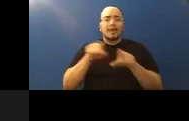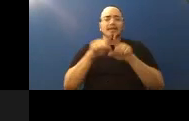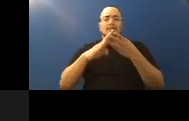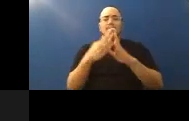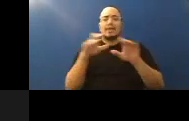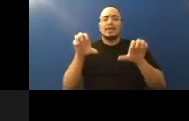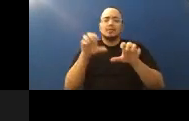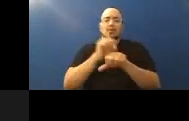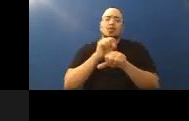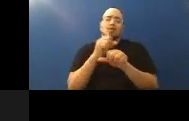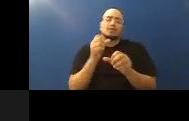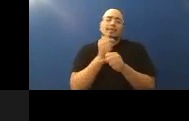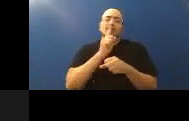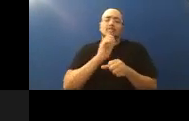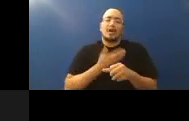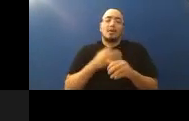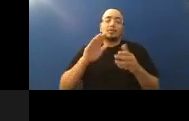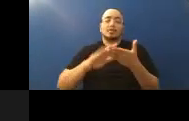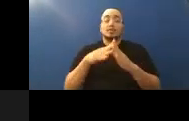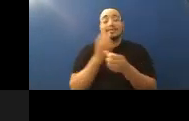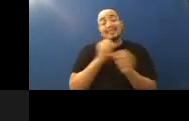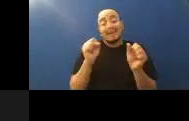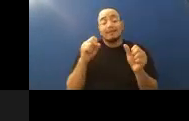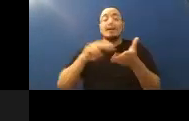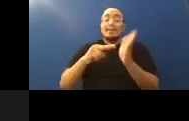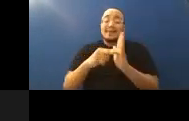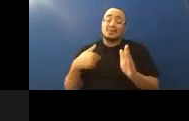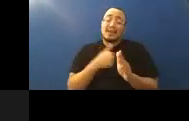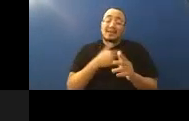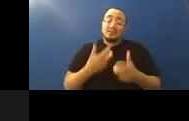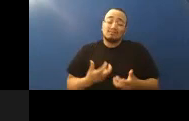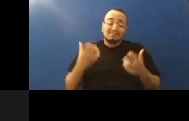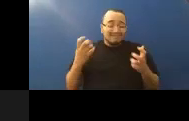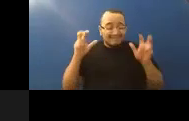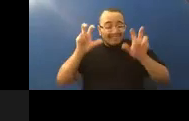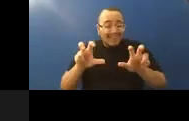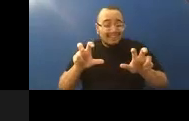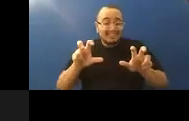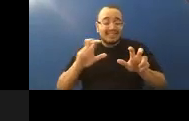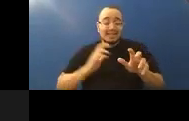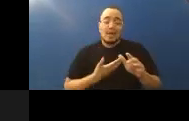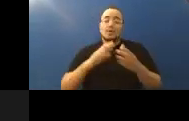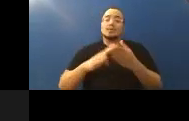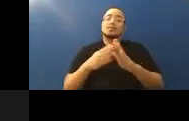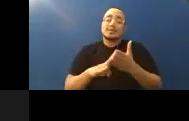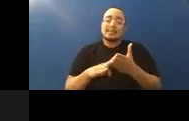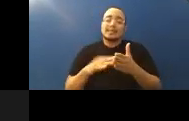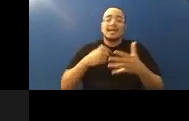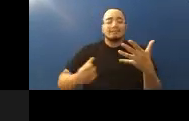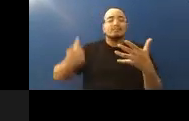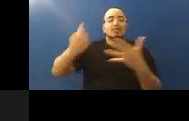with a concentrated effort, right, that that really centers, you know, what people need to be